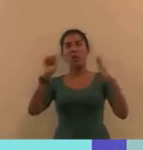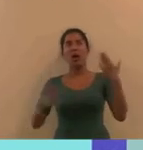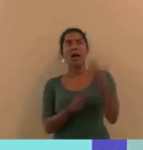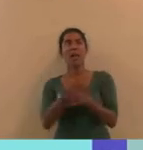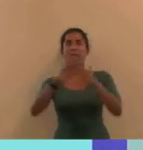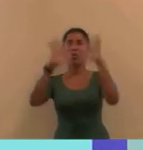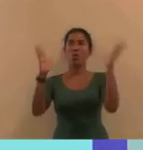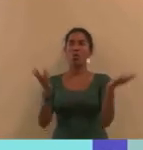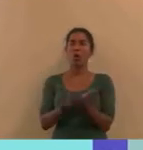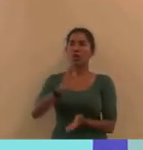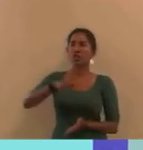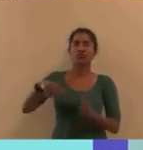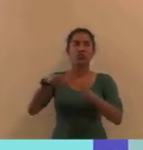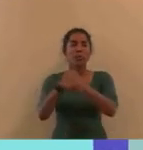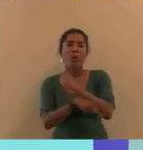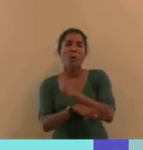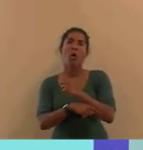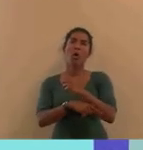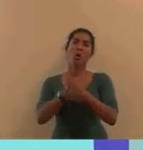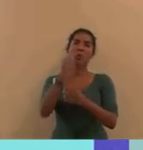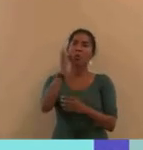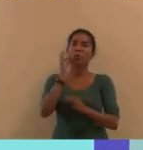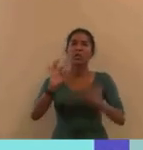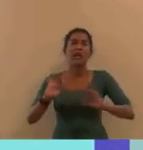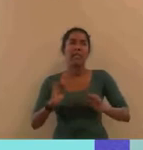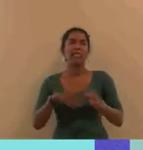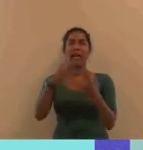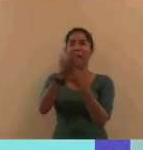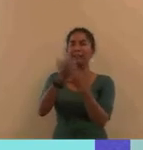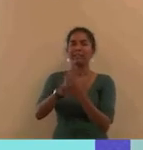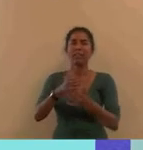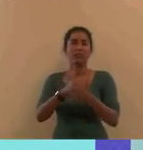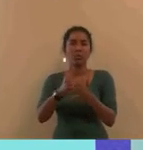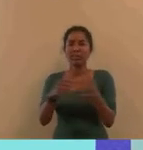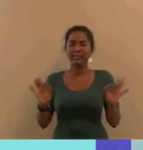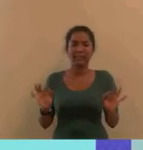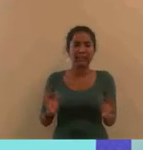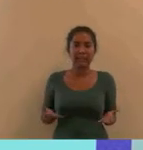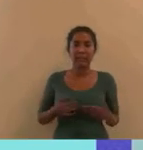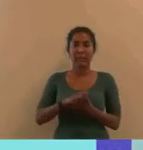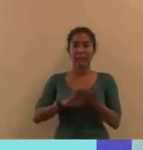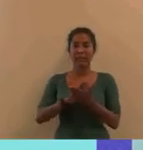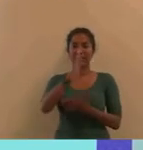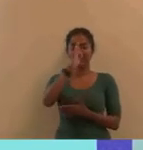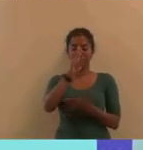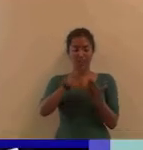world. They won't always have access to water, which would sadden the reader.